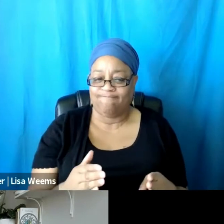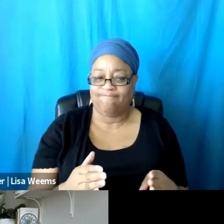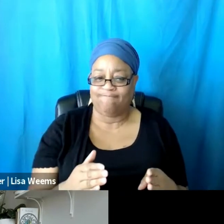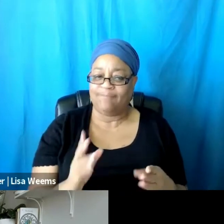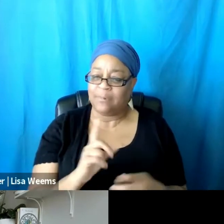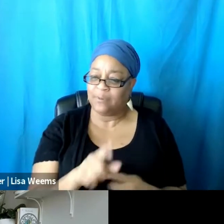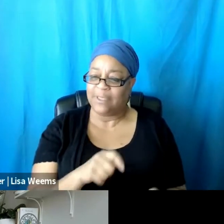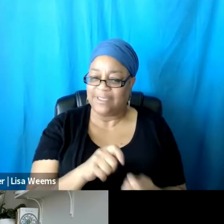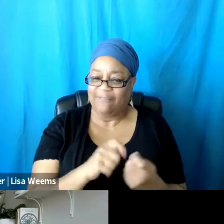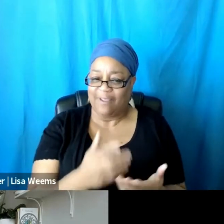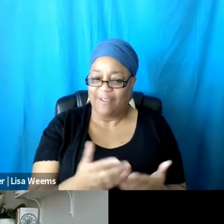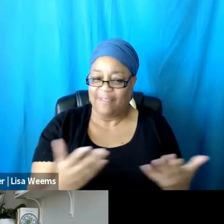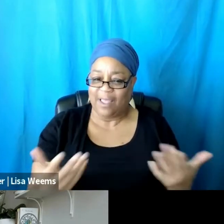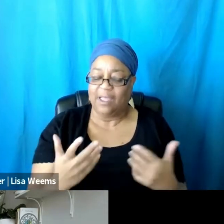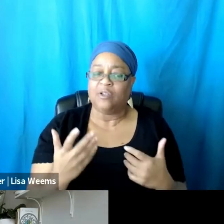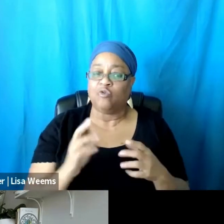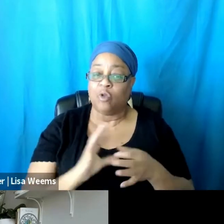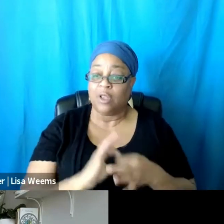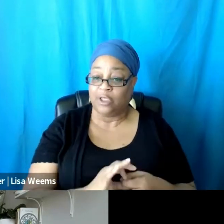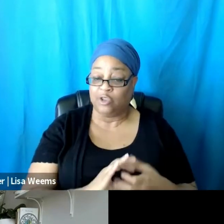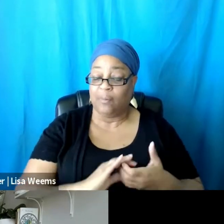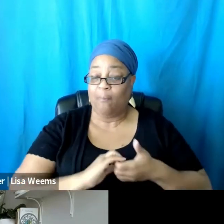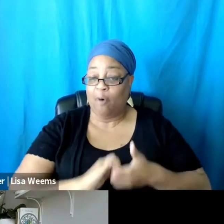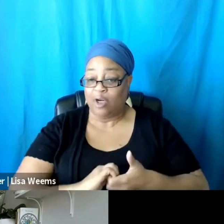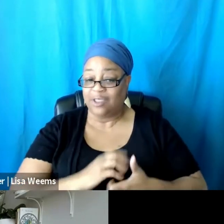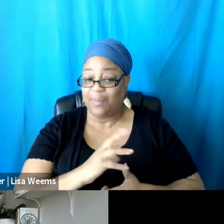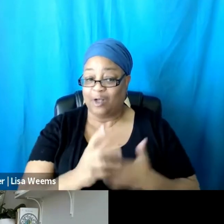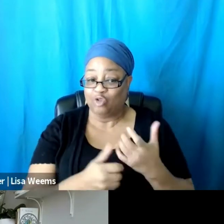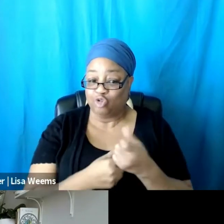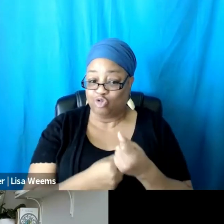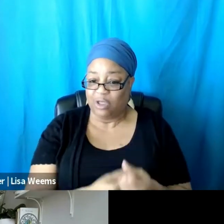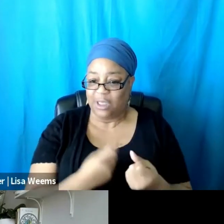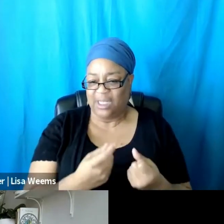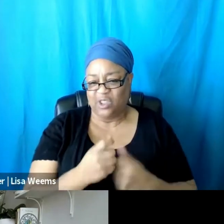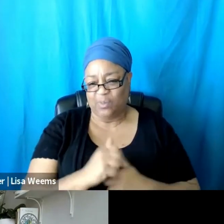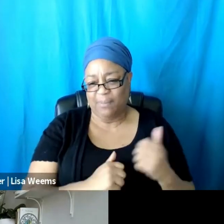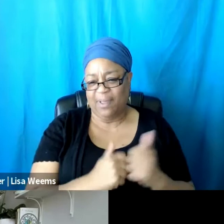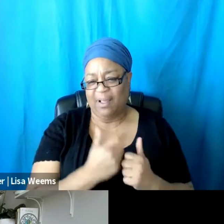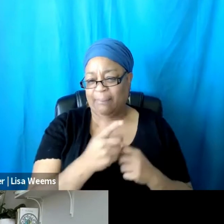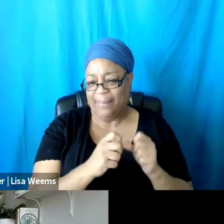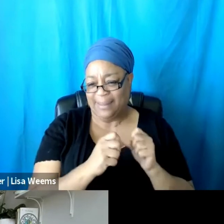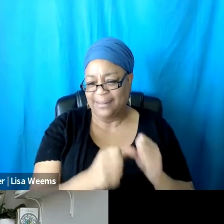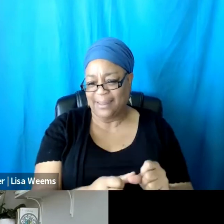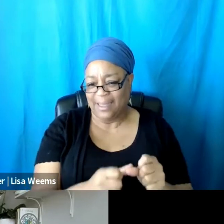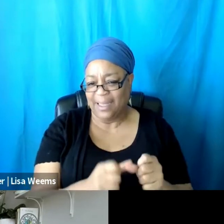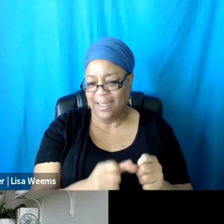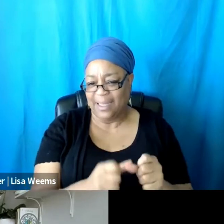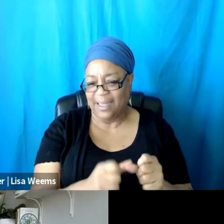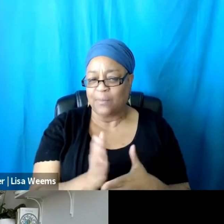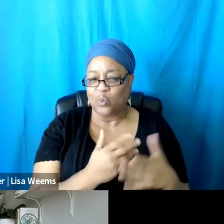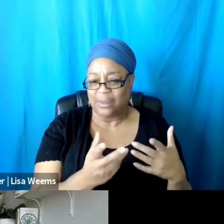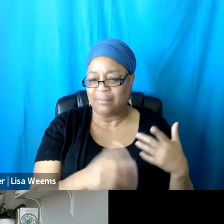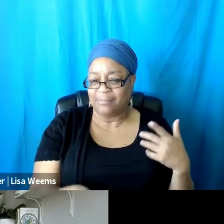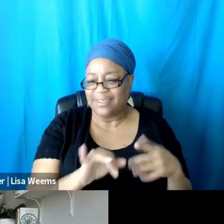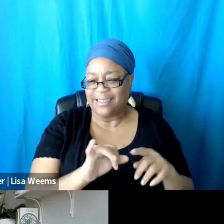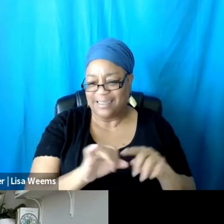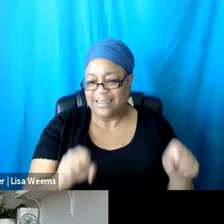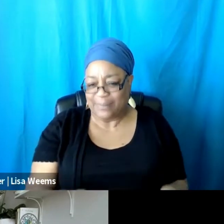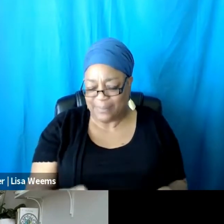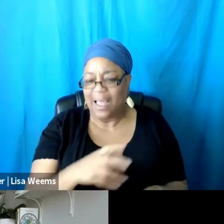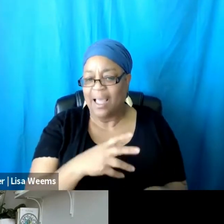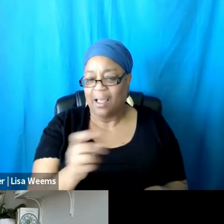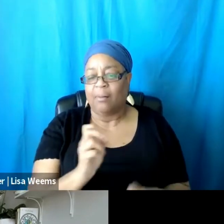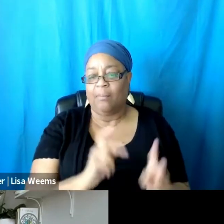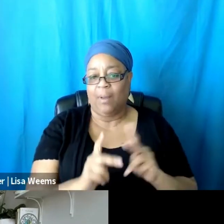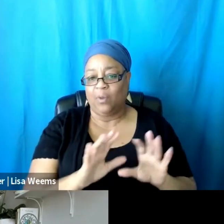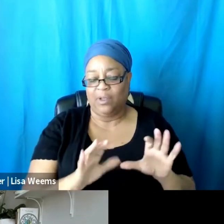the partnerships, and most importantly, the trust that needs to be built and maintained between these systems and the populations that